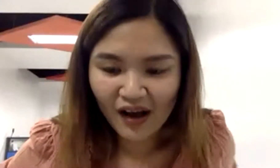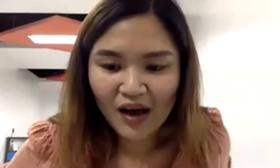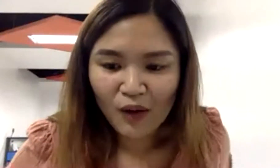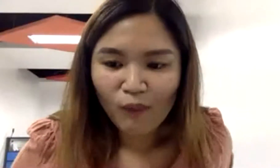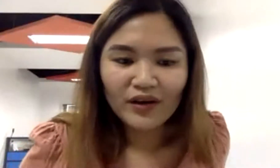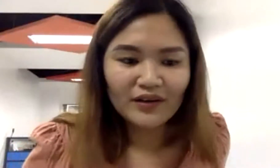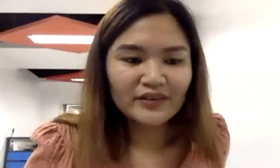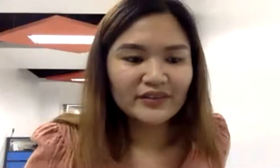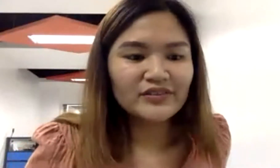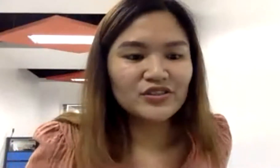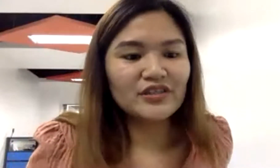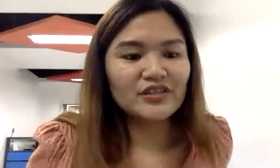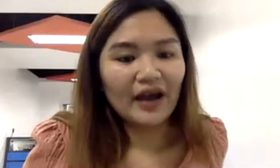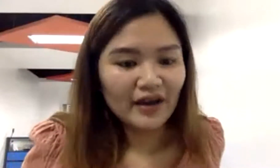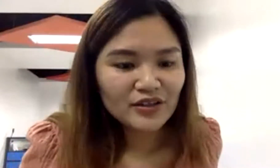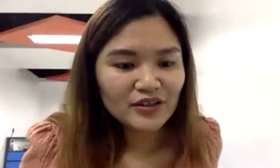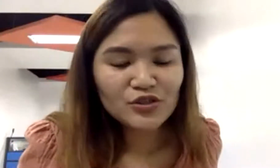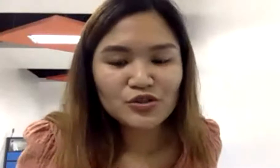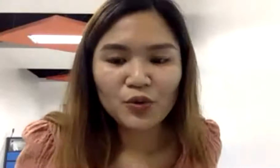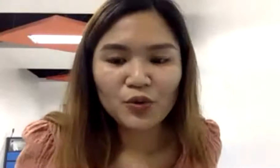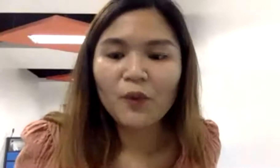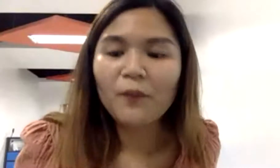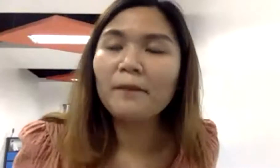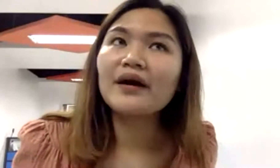ng 100 Gcash. So